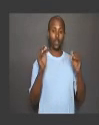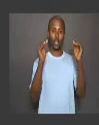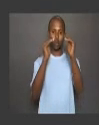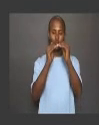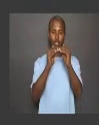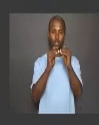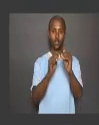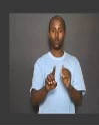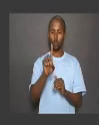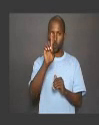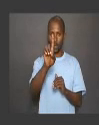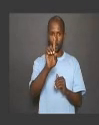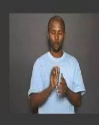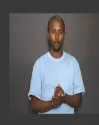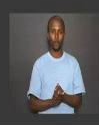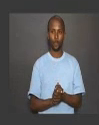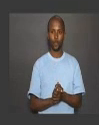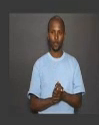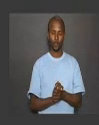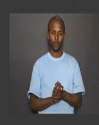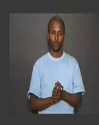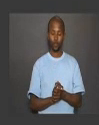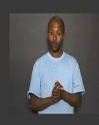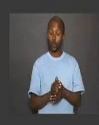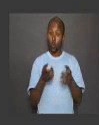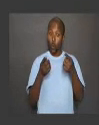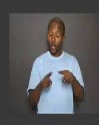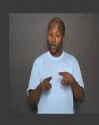root of c equals 1.